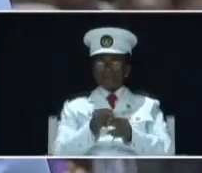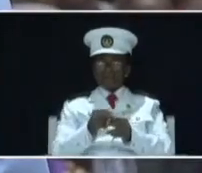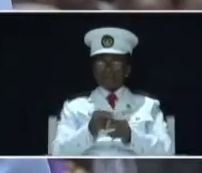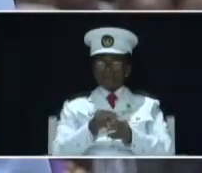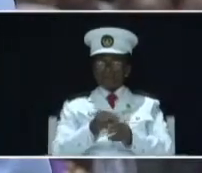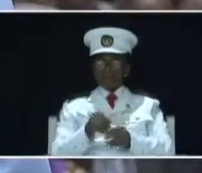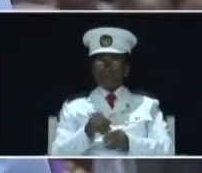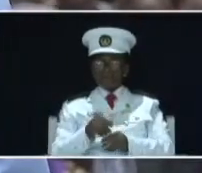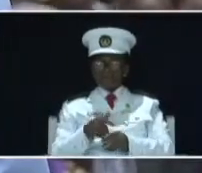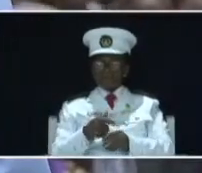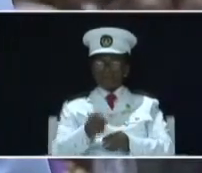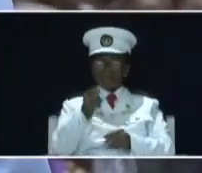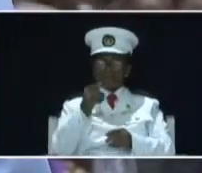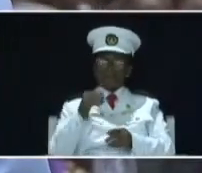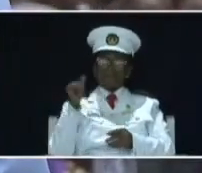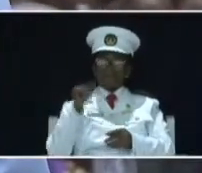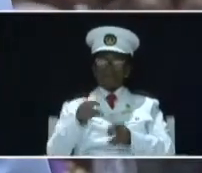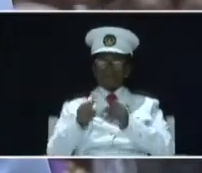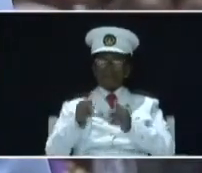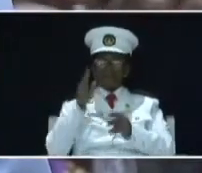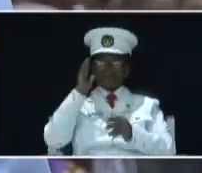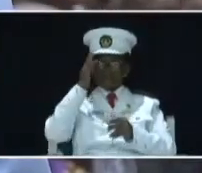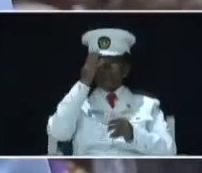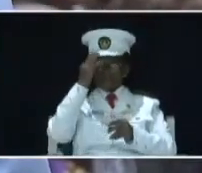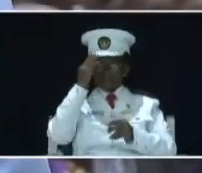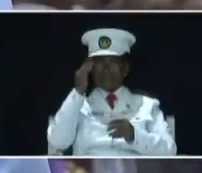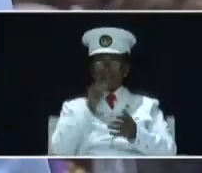no employer like God Almighty.